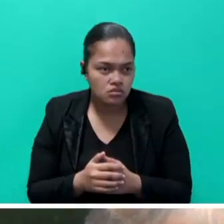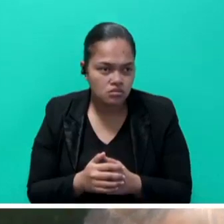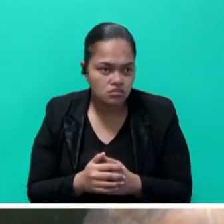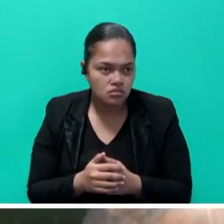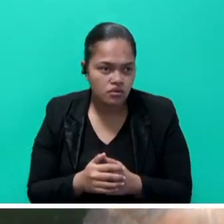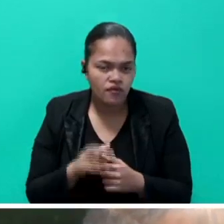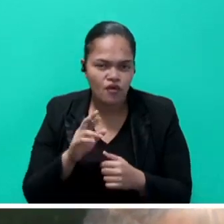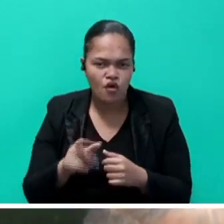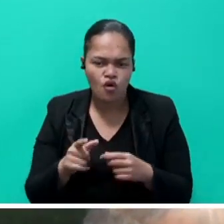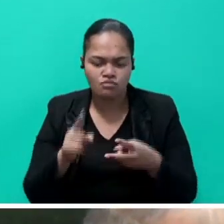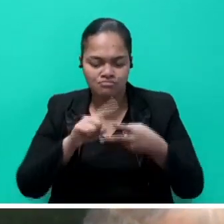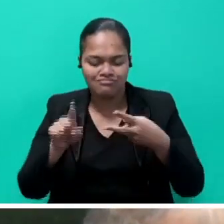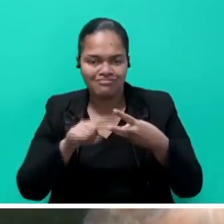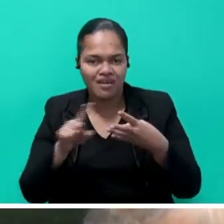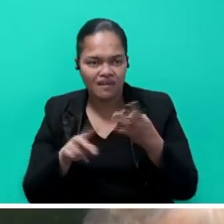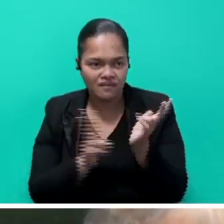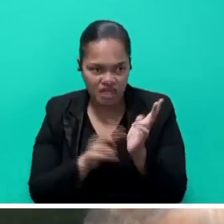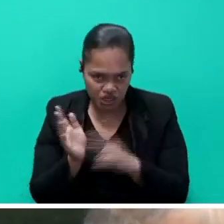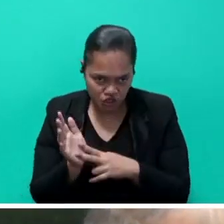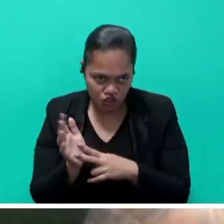the following villages.